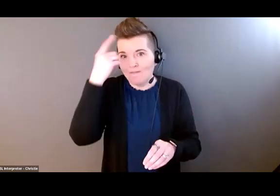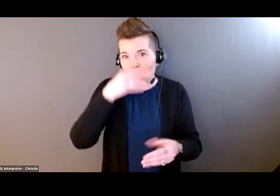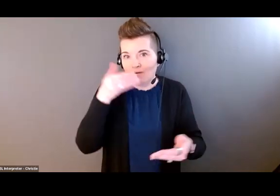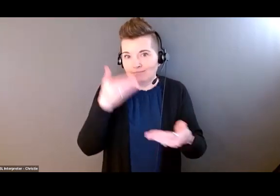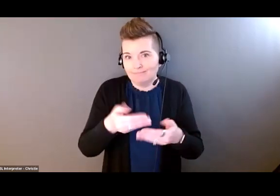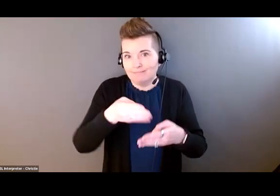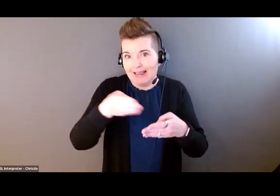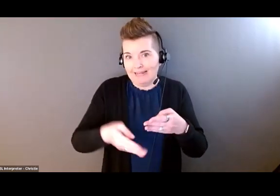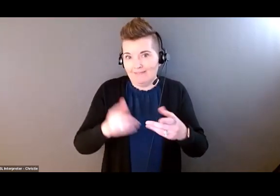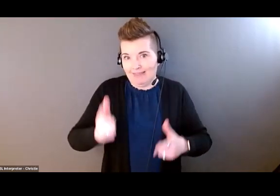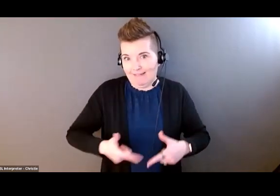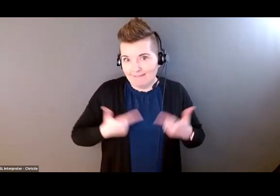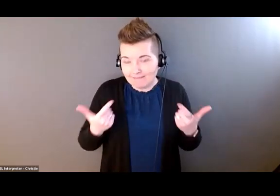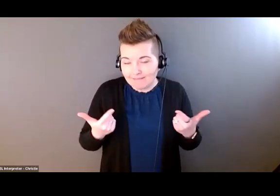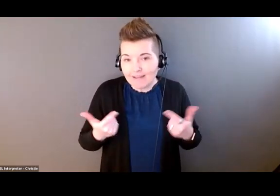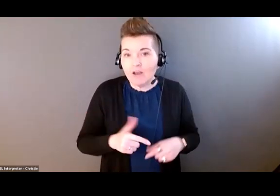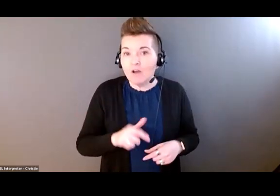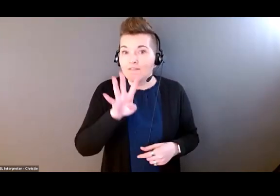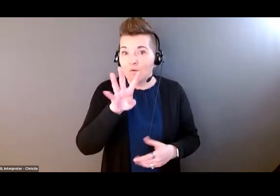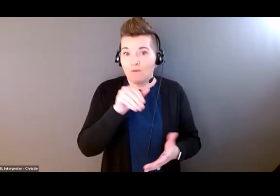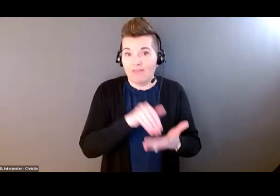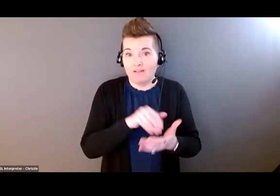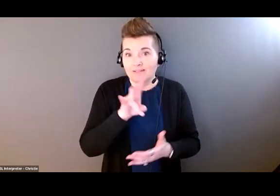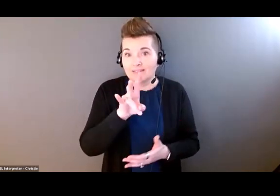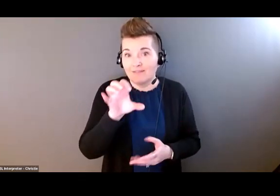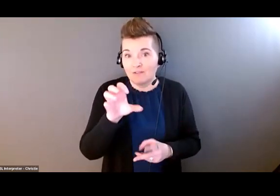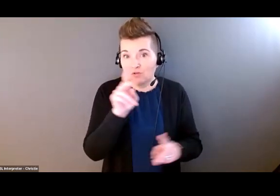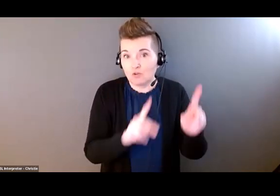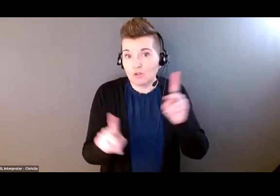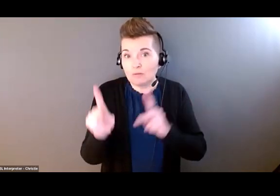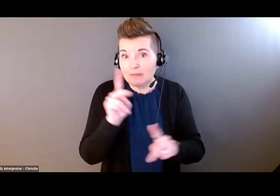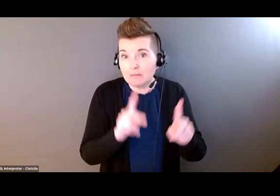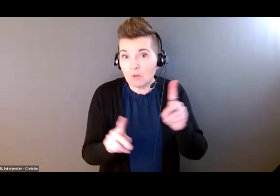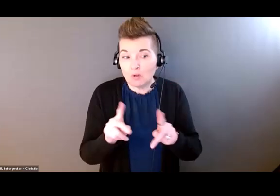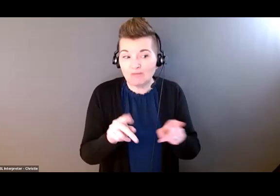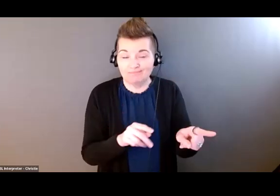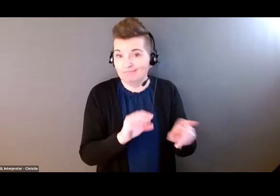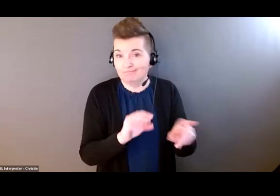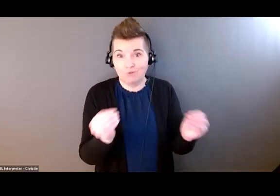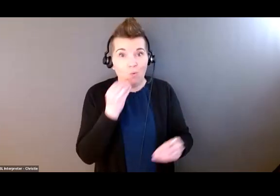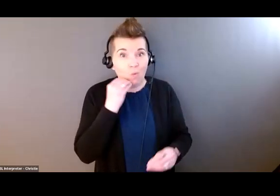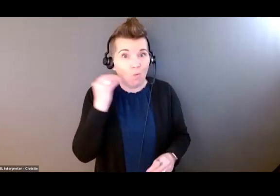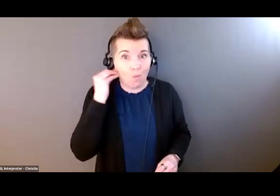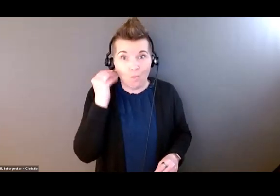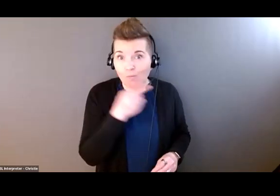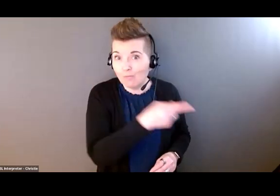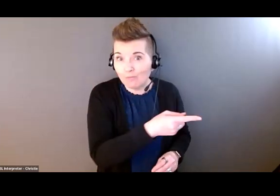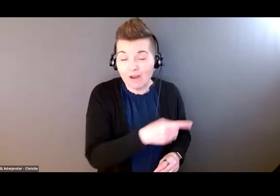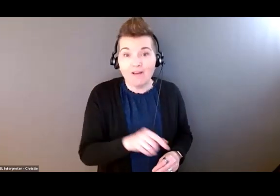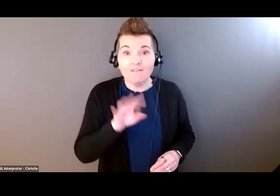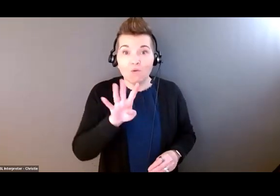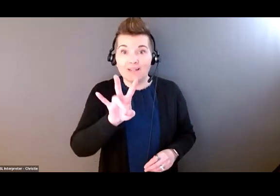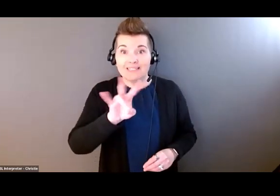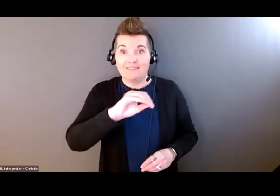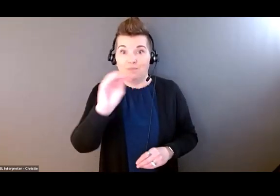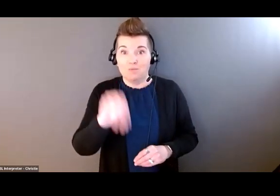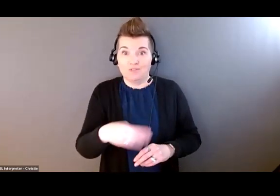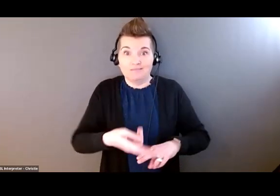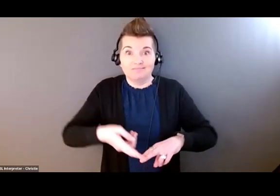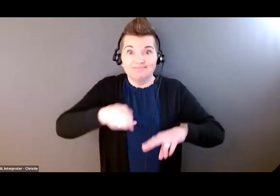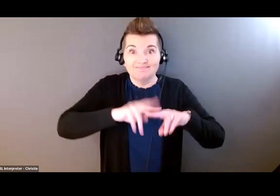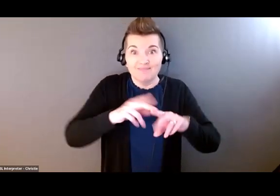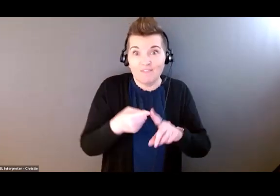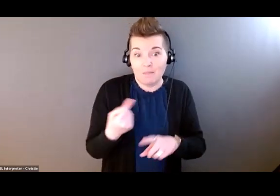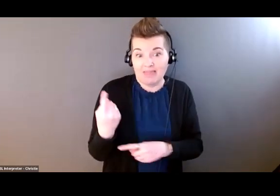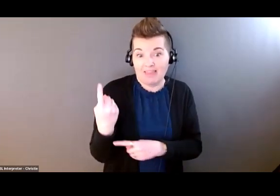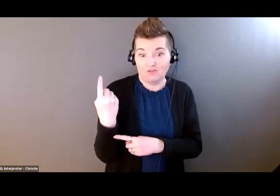that needs just continues to grow. So in Edmonton last year, we had nearly 4,700 people were counted